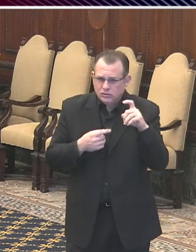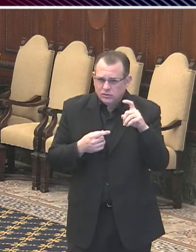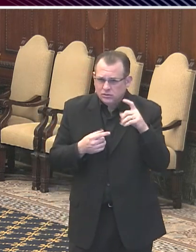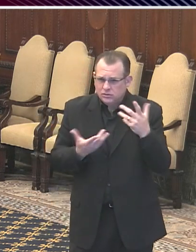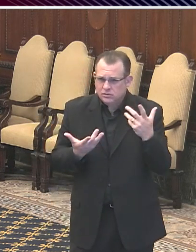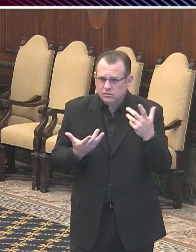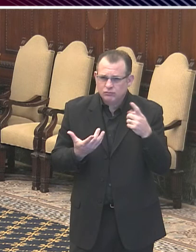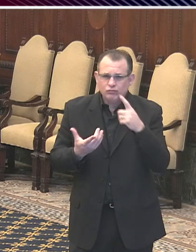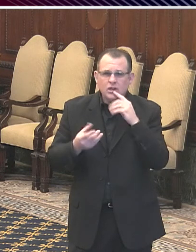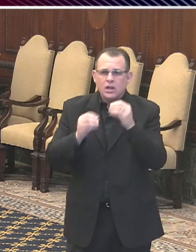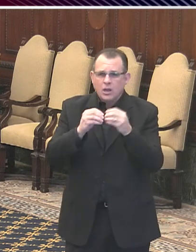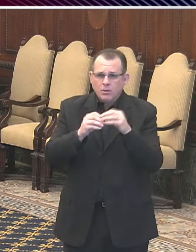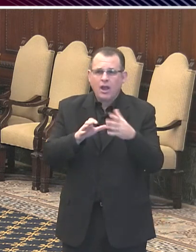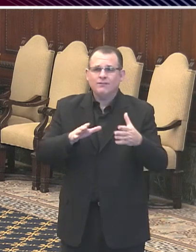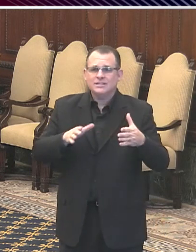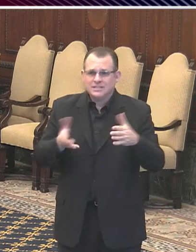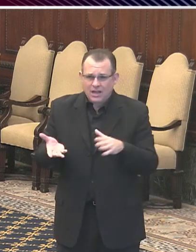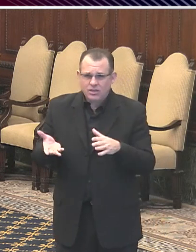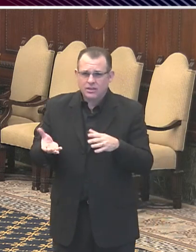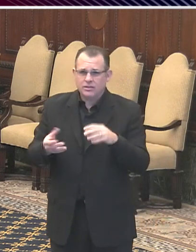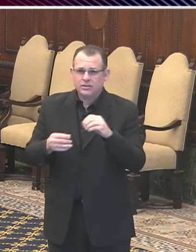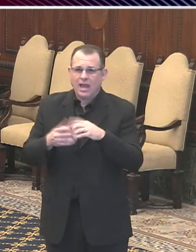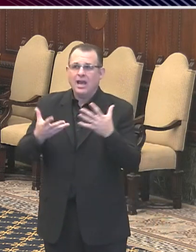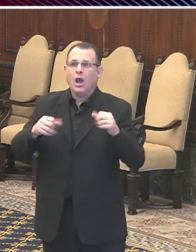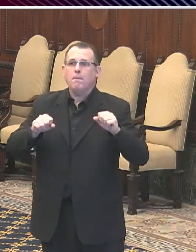possible coronavirus deaths that we're investigating, so we can't give you a